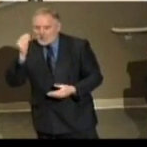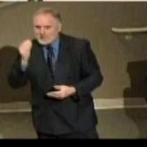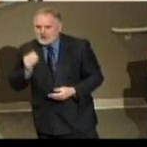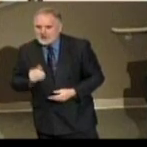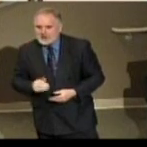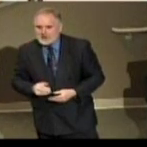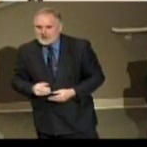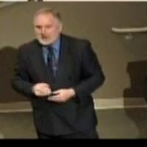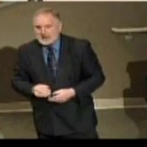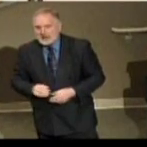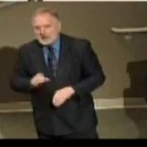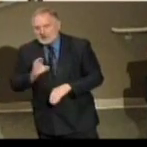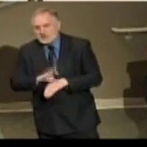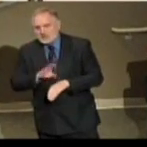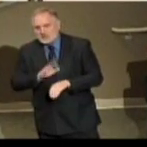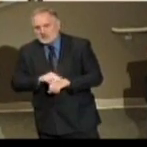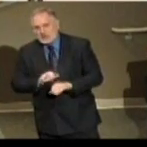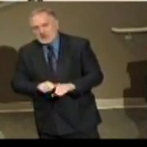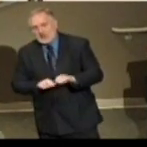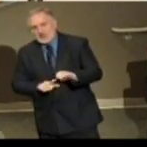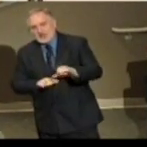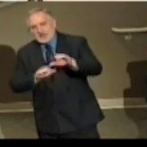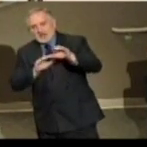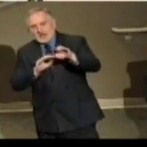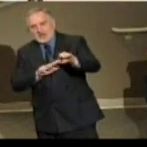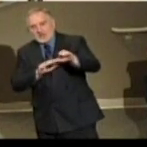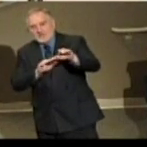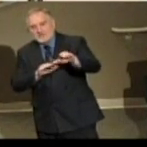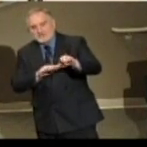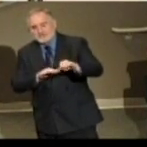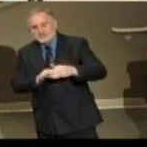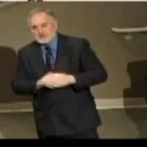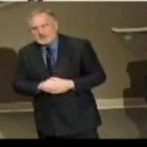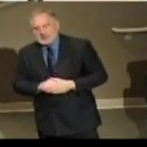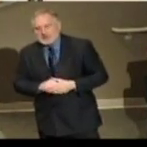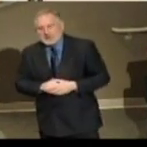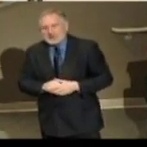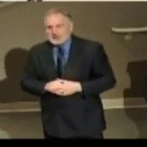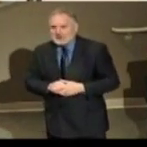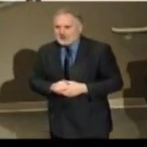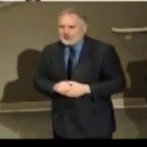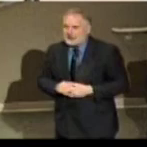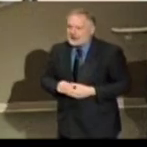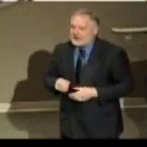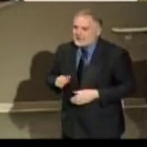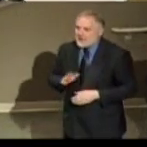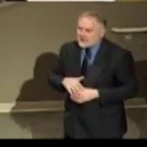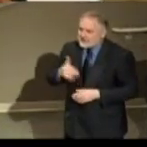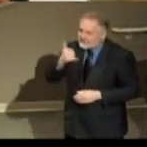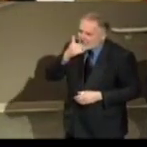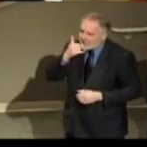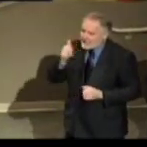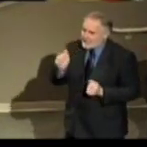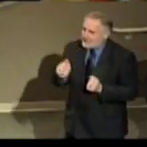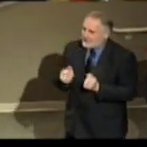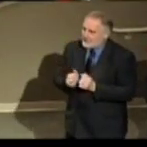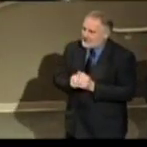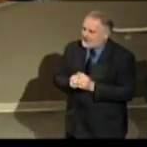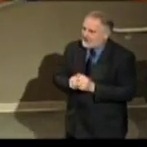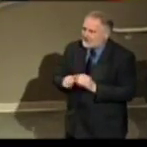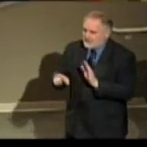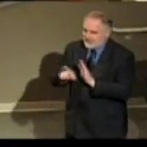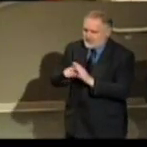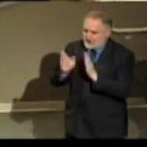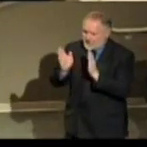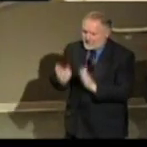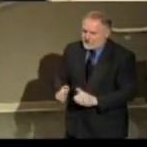the church sat up on a hill, and their parking lot kind of swept up. And I'm on the phone with a lawyer